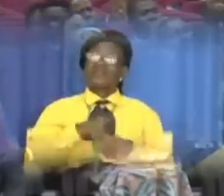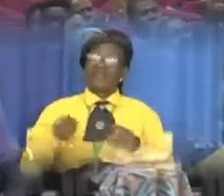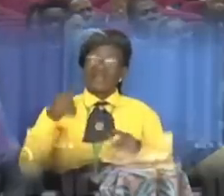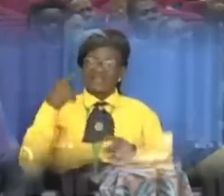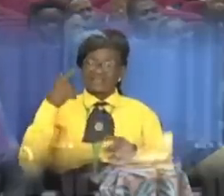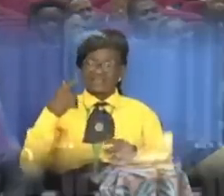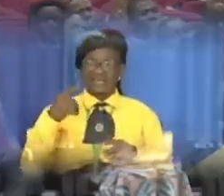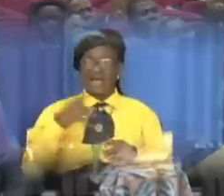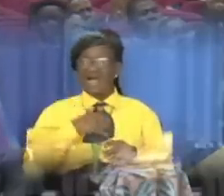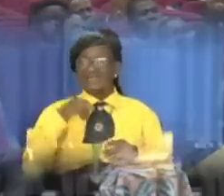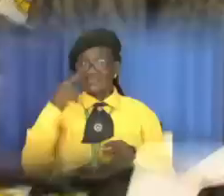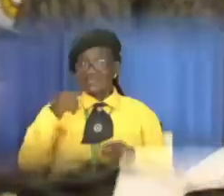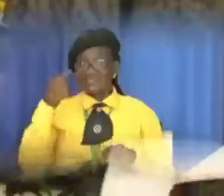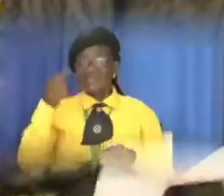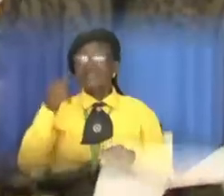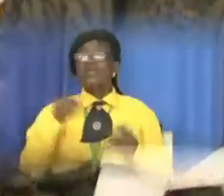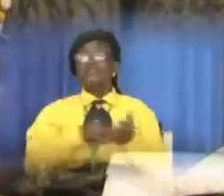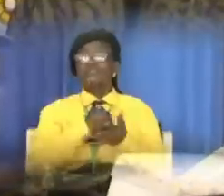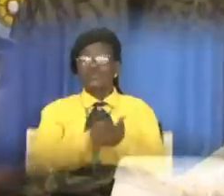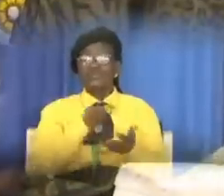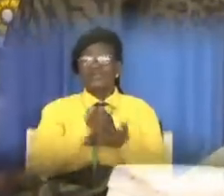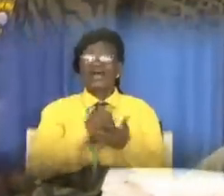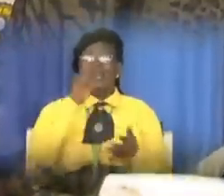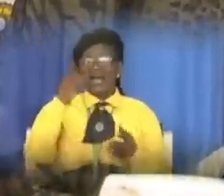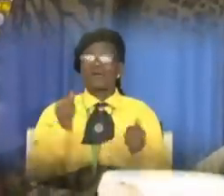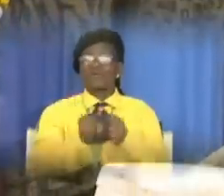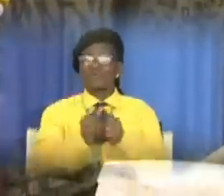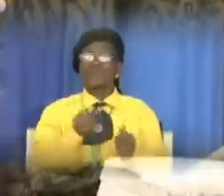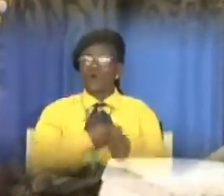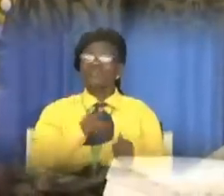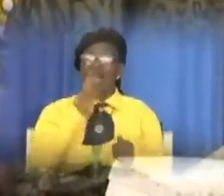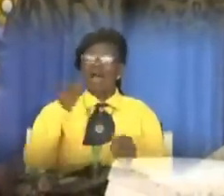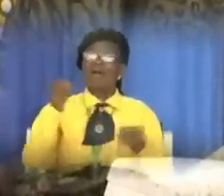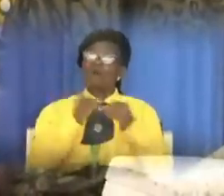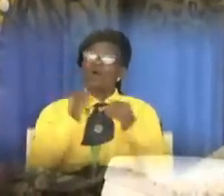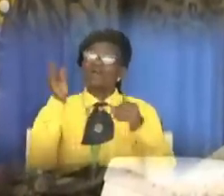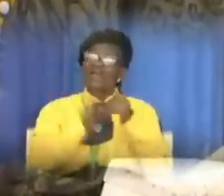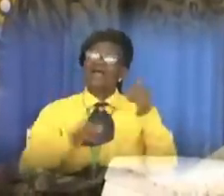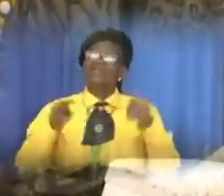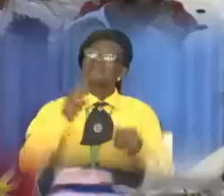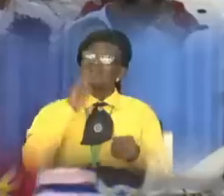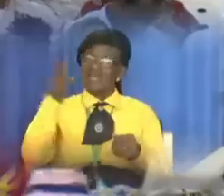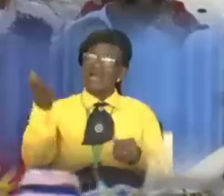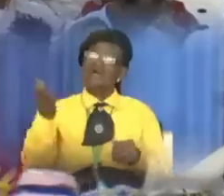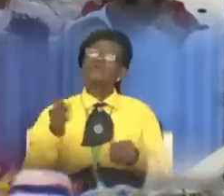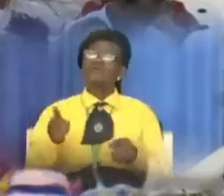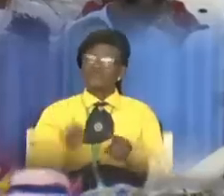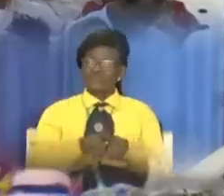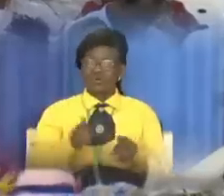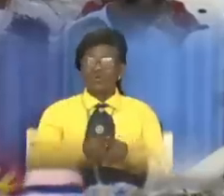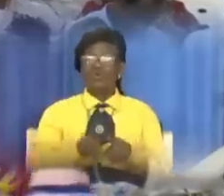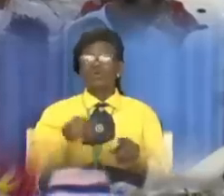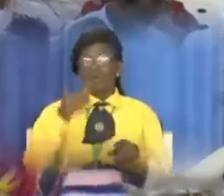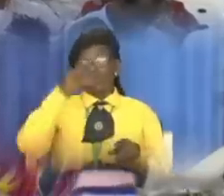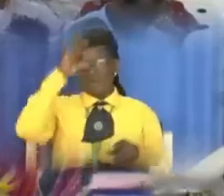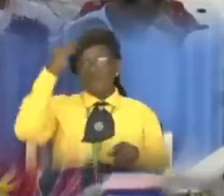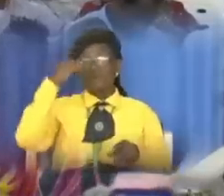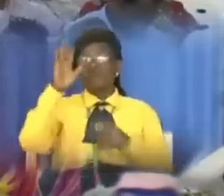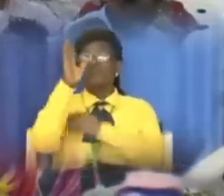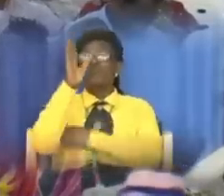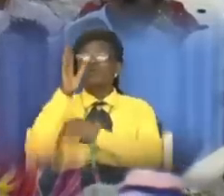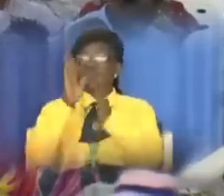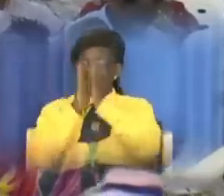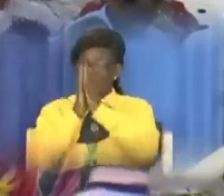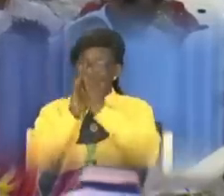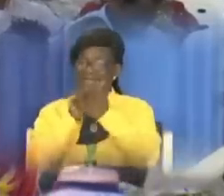only see two of them versus an army. Then the man of God prayed and said, God, open his